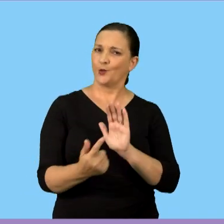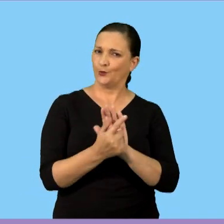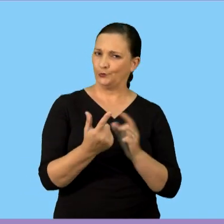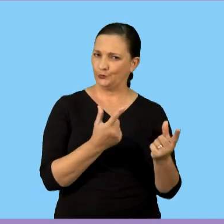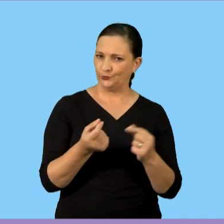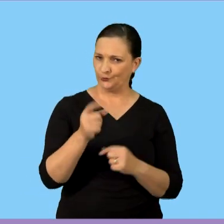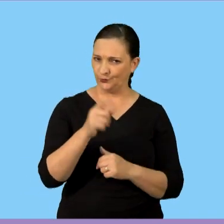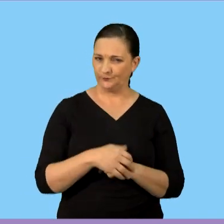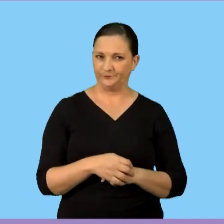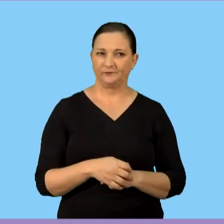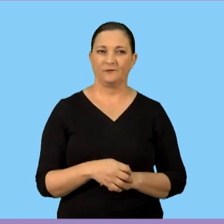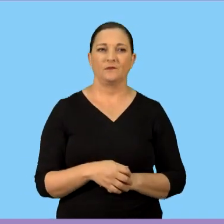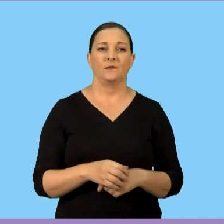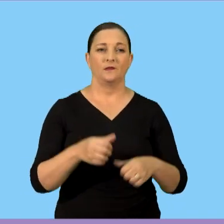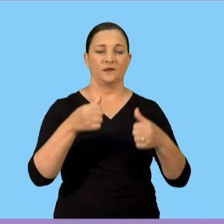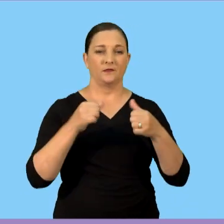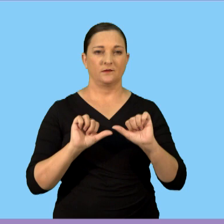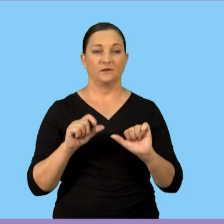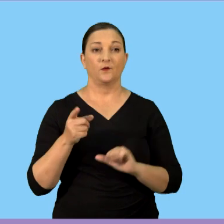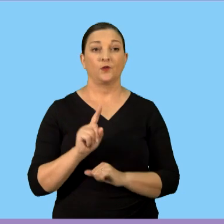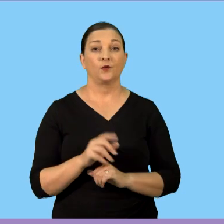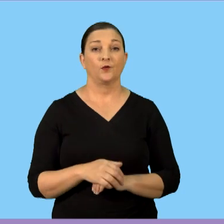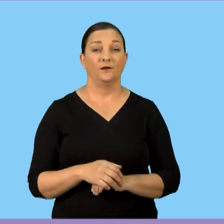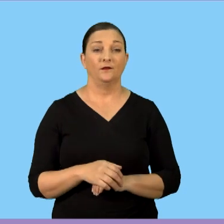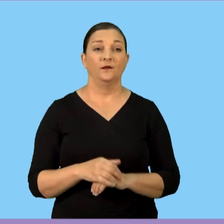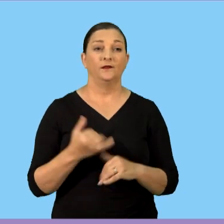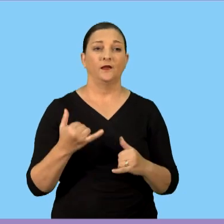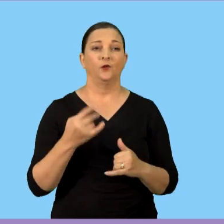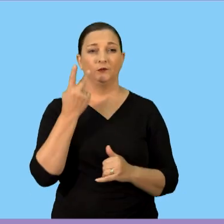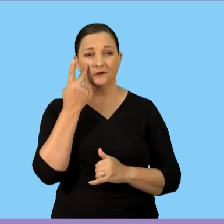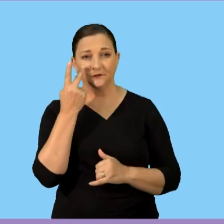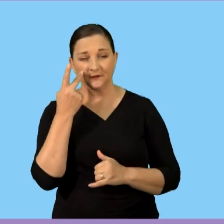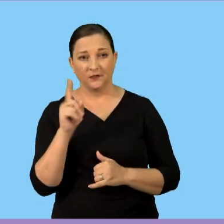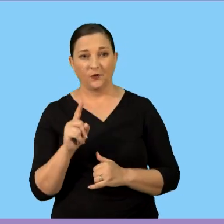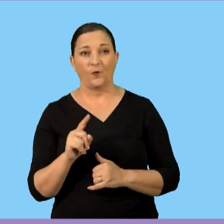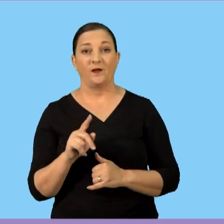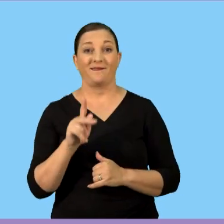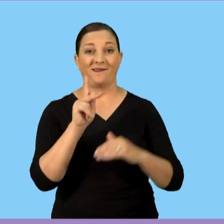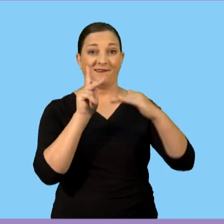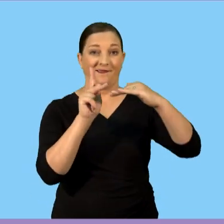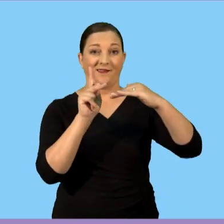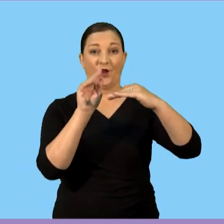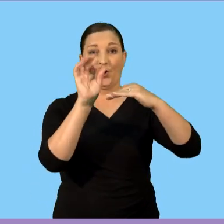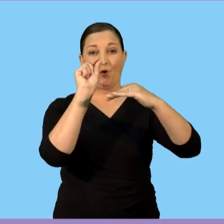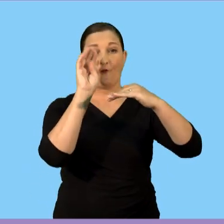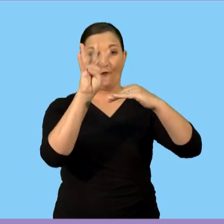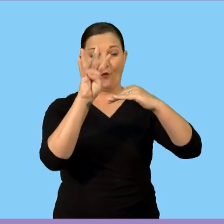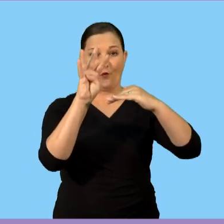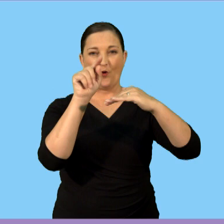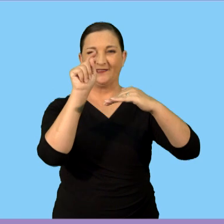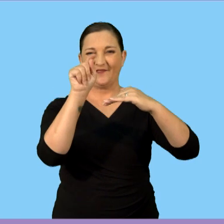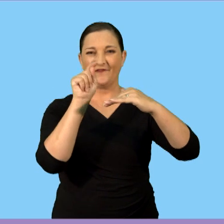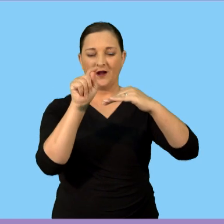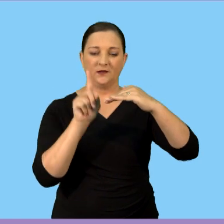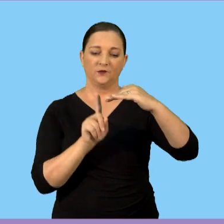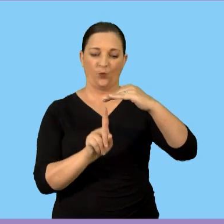my laws there. So let's start with the laws there. When we are looking at the k's there, we have a k exponent 4